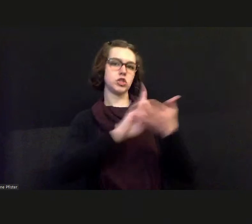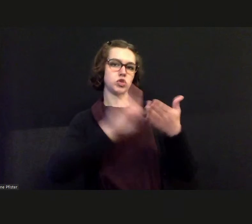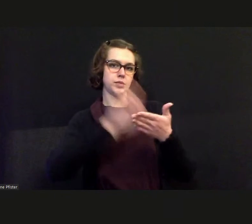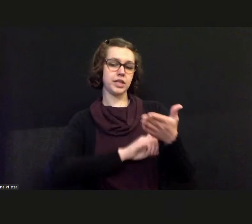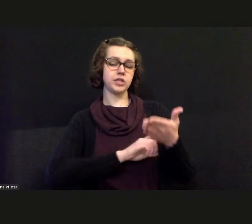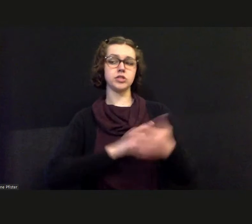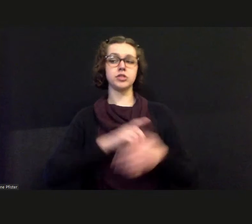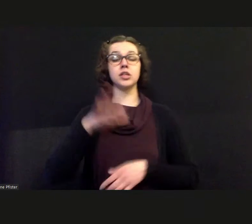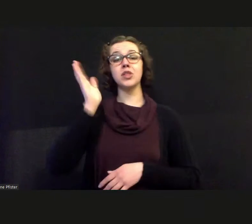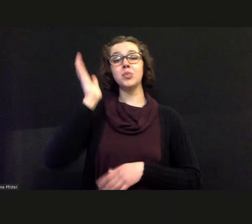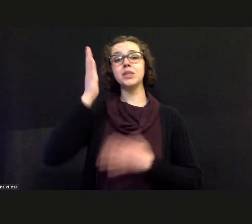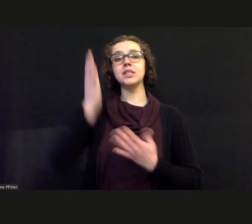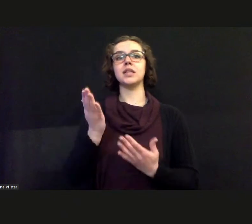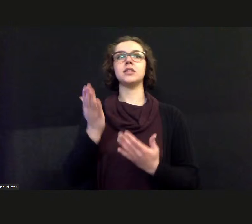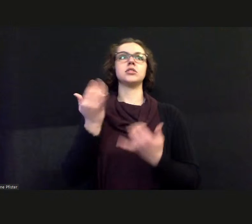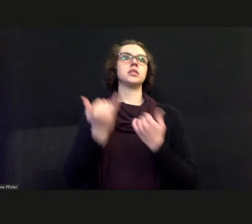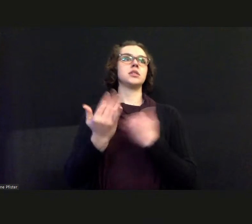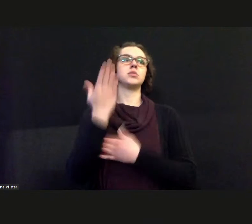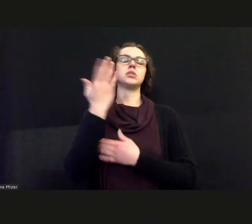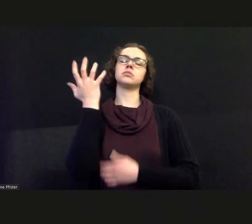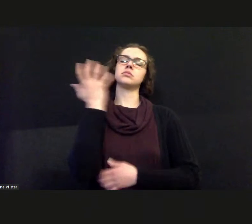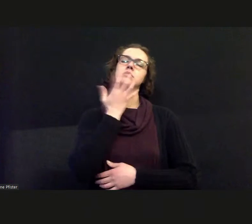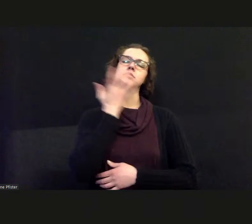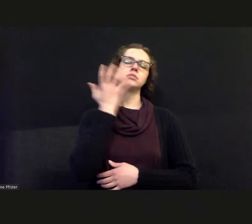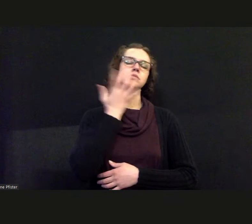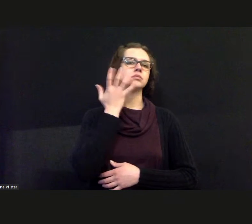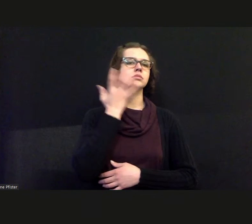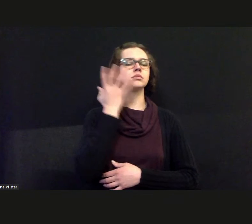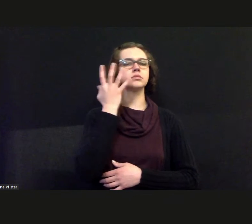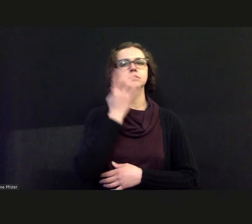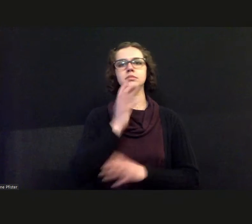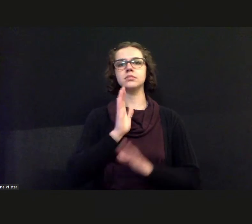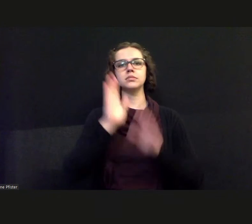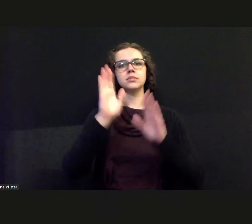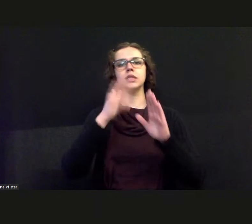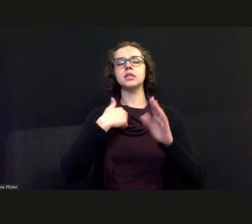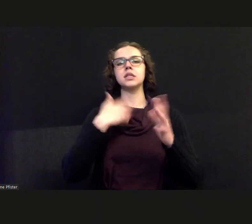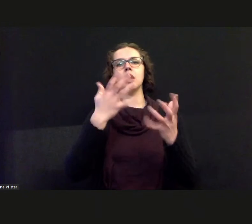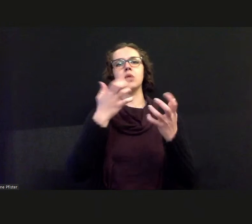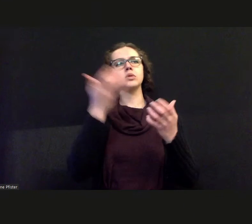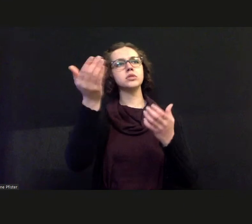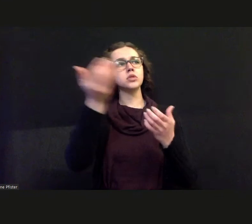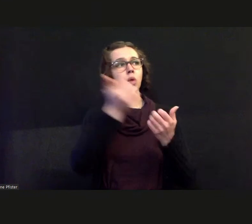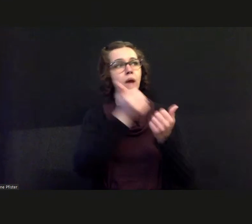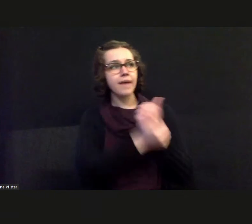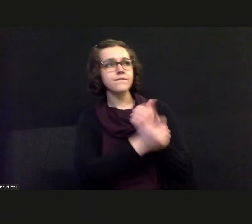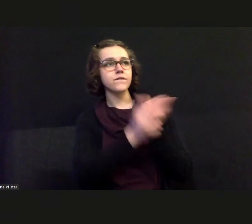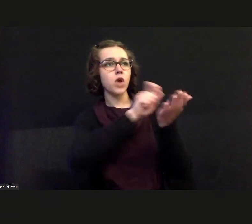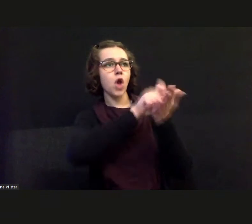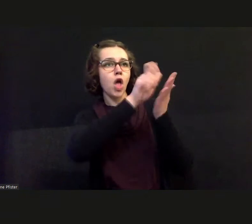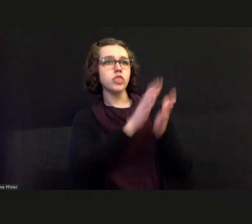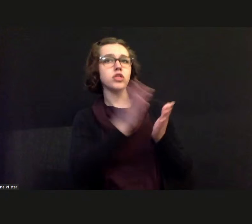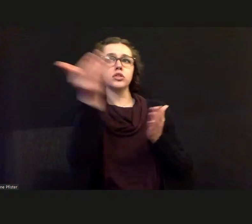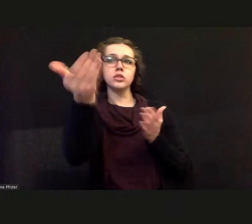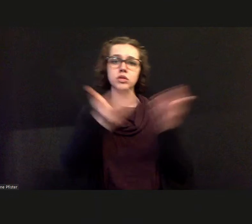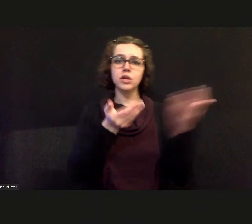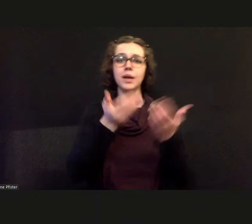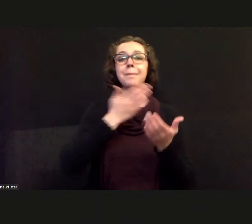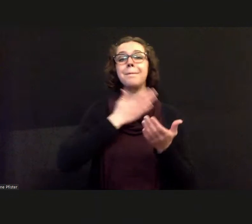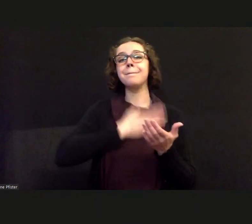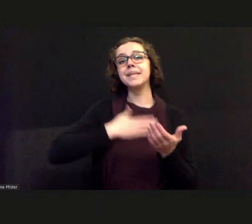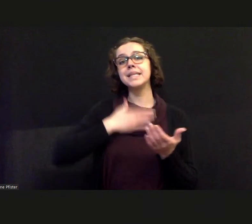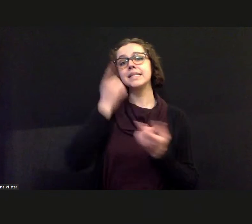have been brilliant, and I would like to invite every author to please consider our journal for your